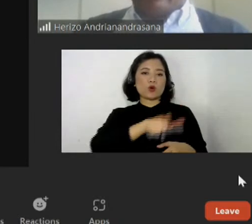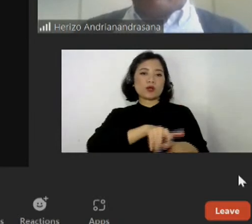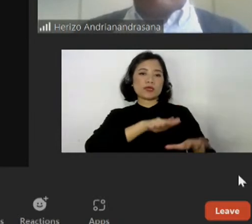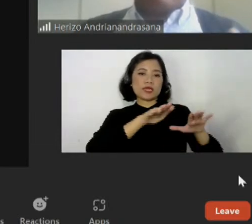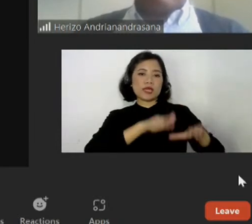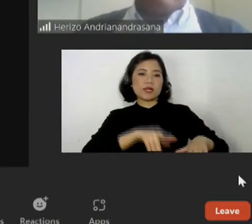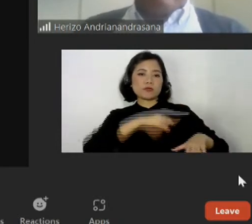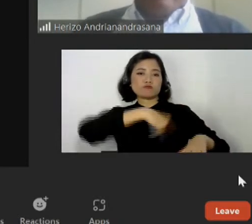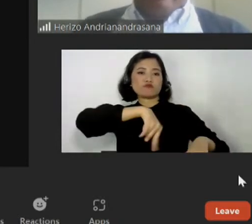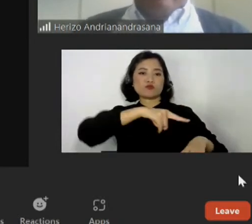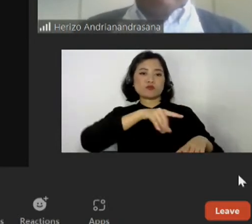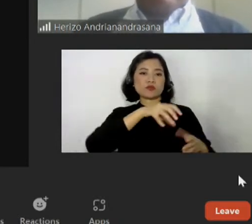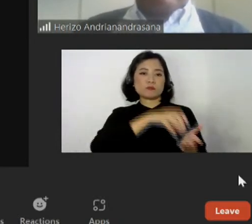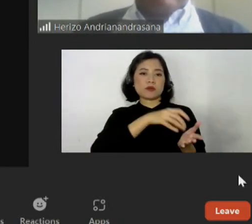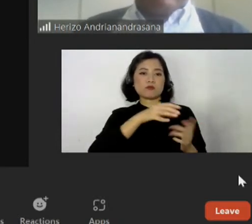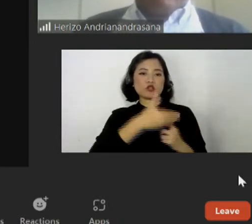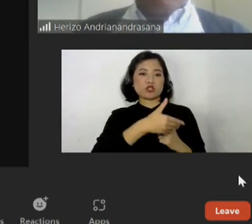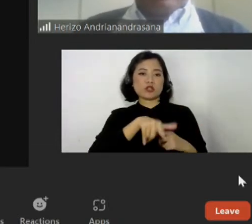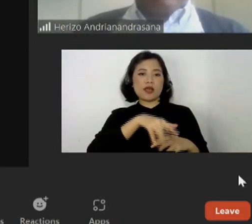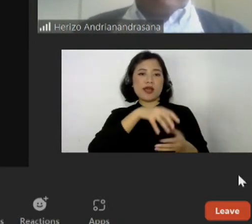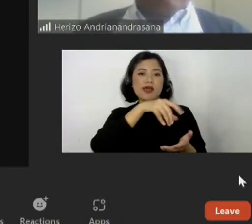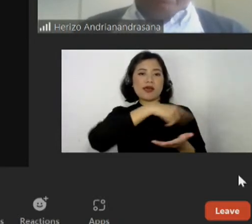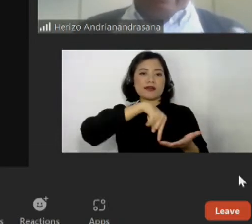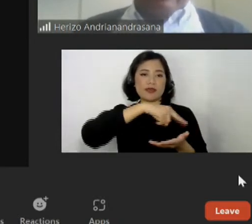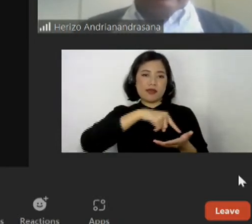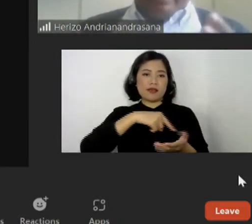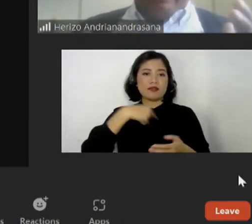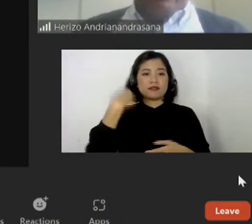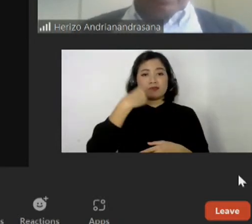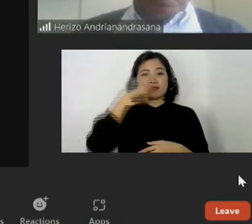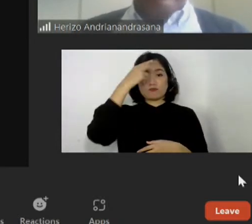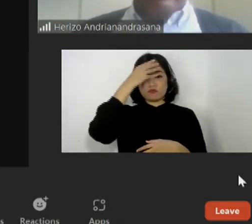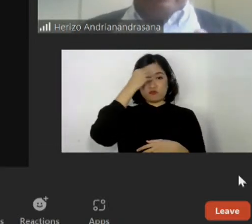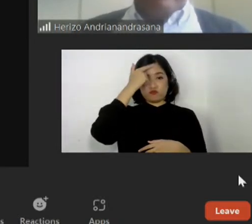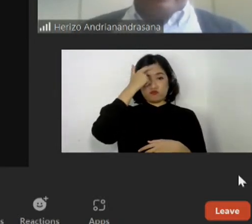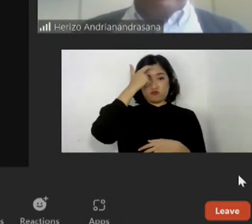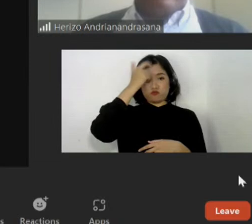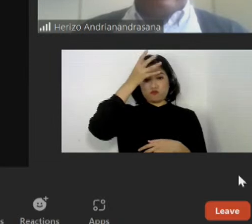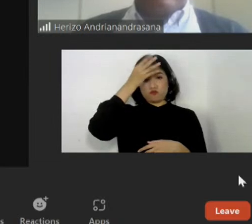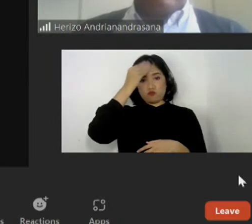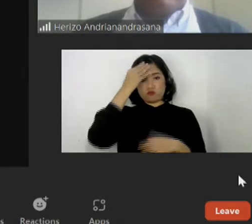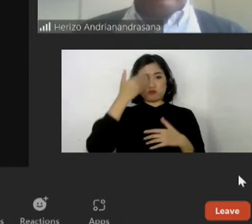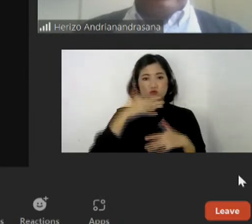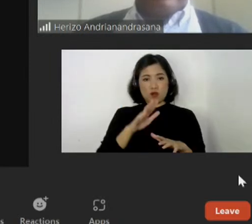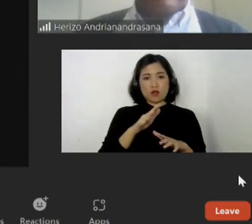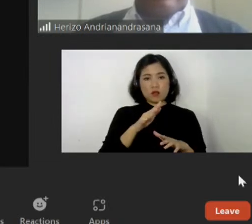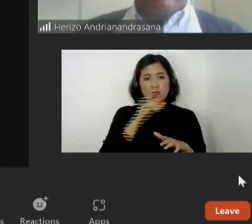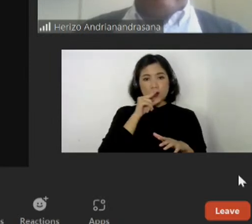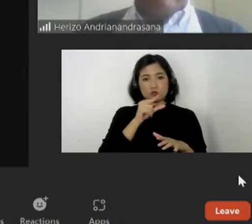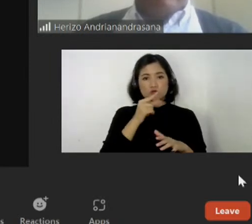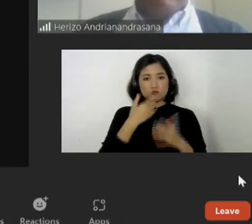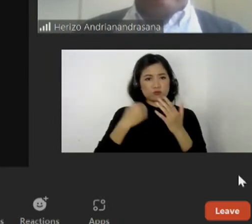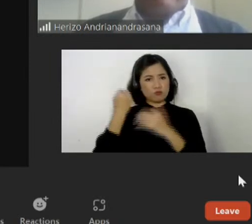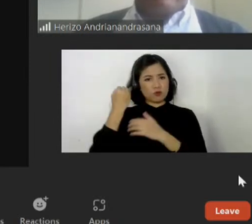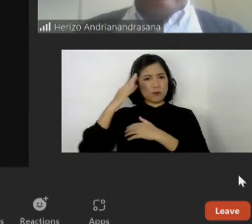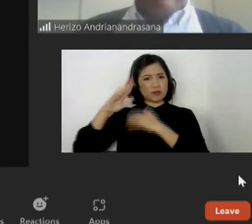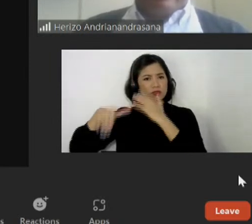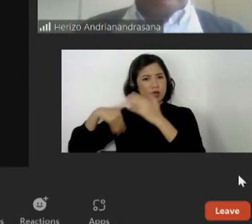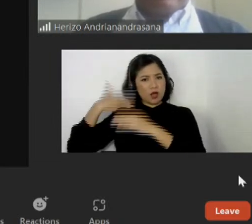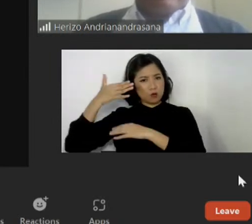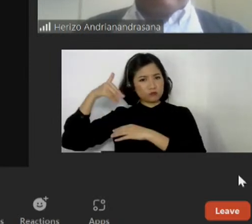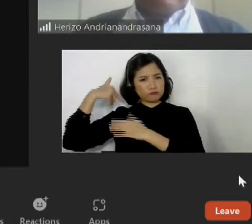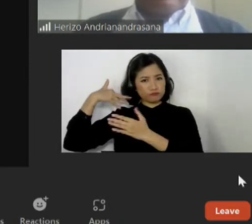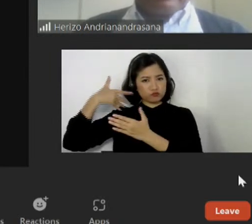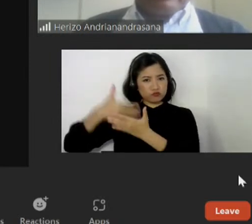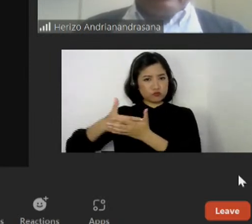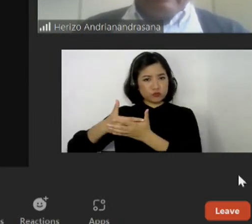protected areas. And what we have learned after spending many years in the field